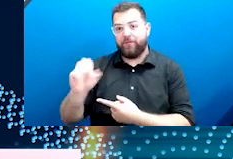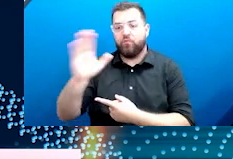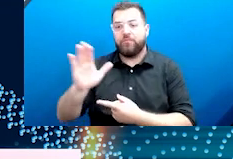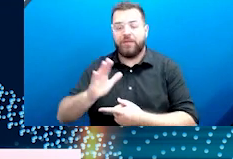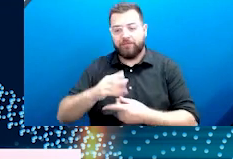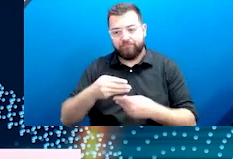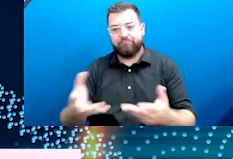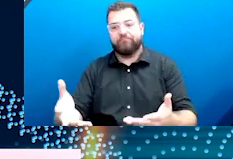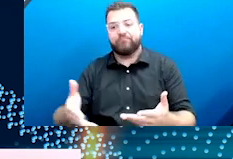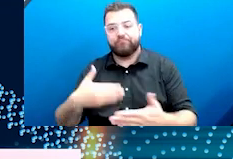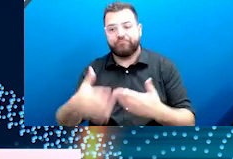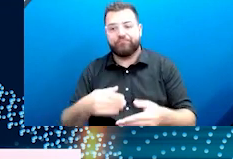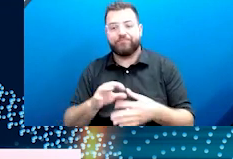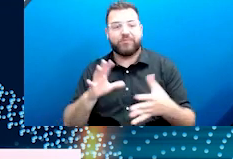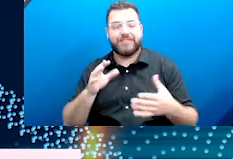products.